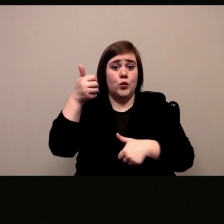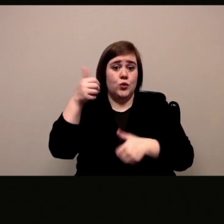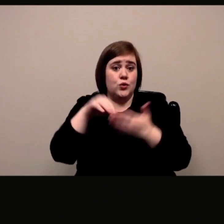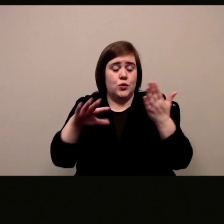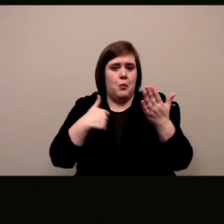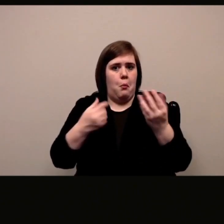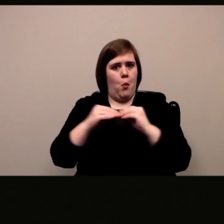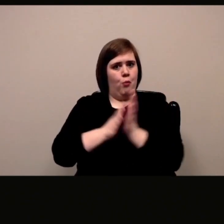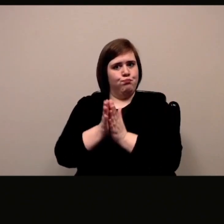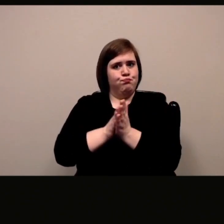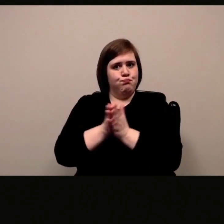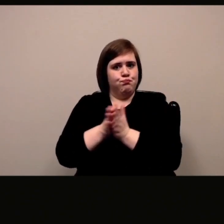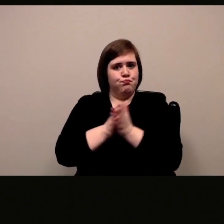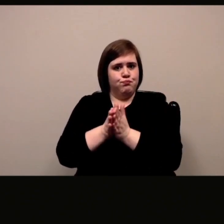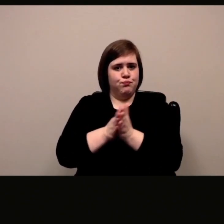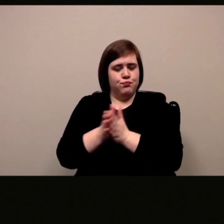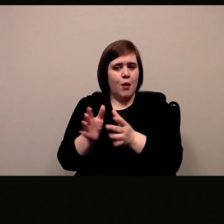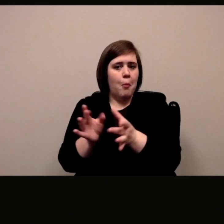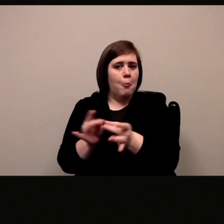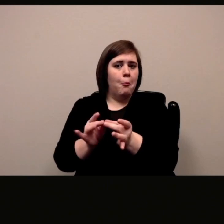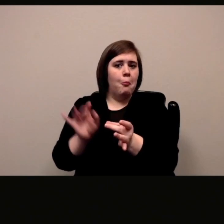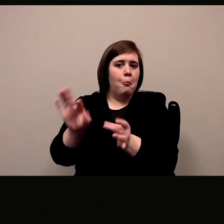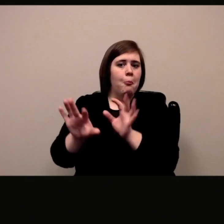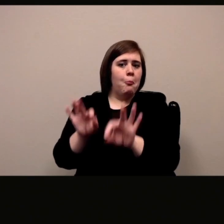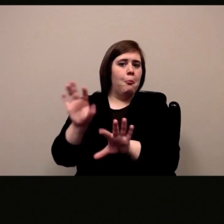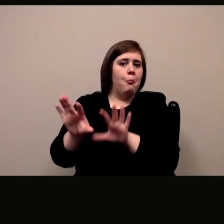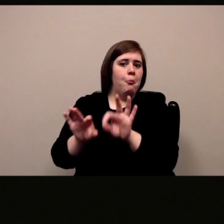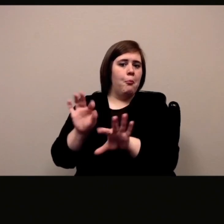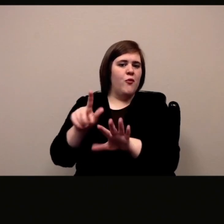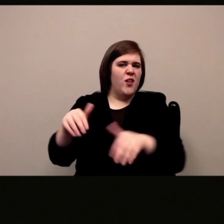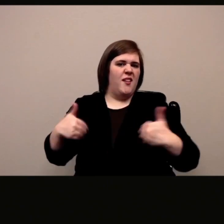about making comments or making suggestions for your